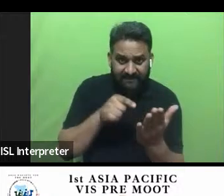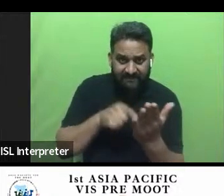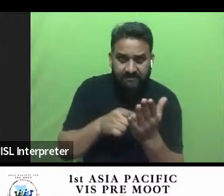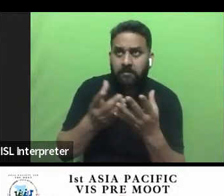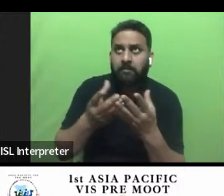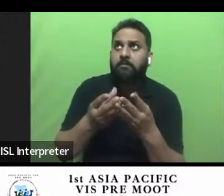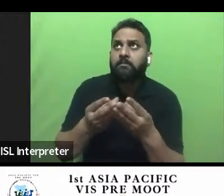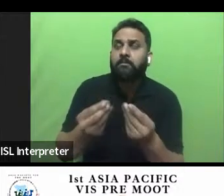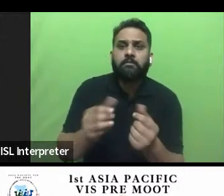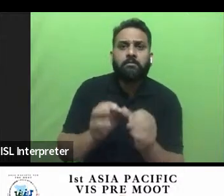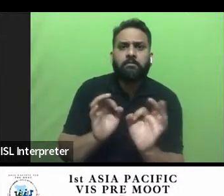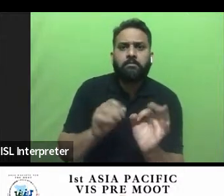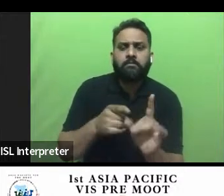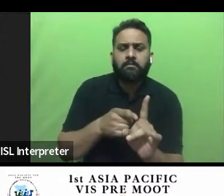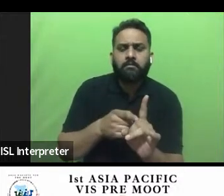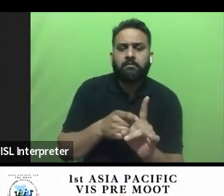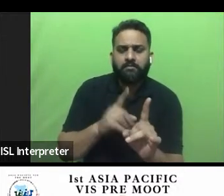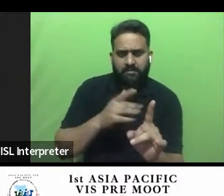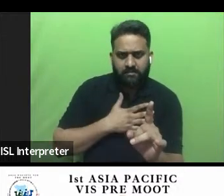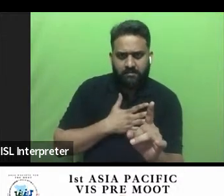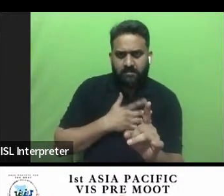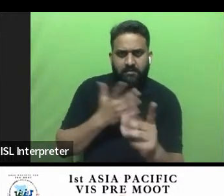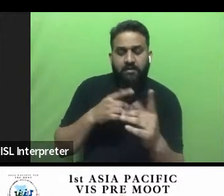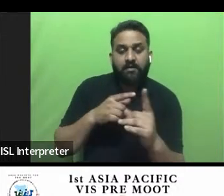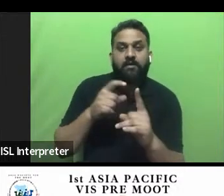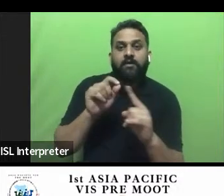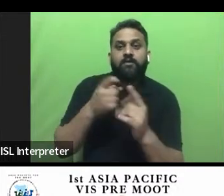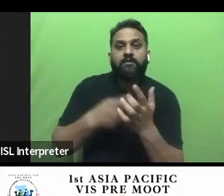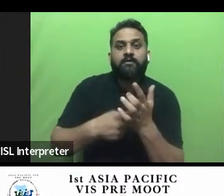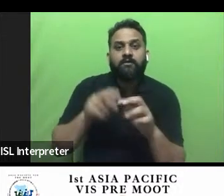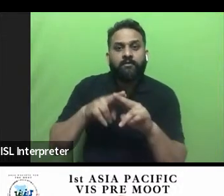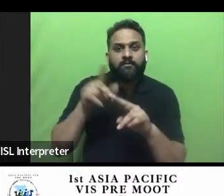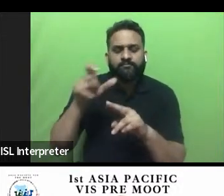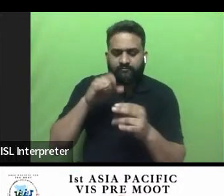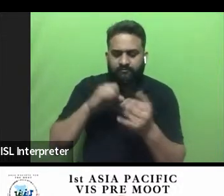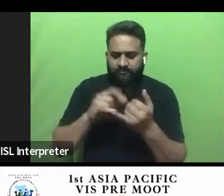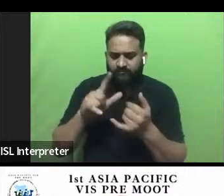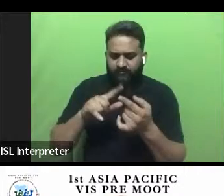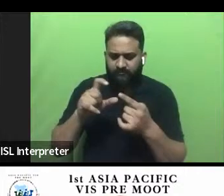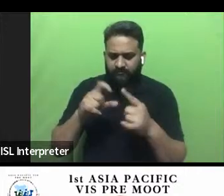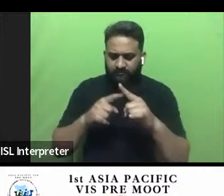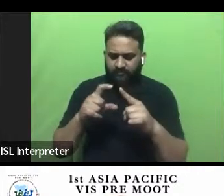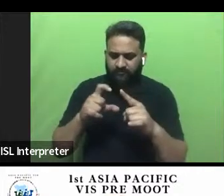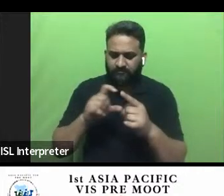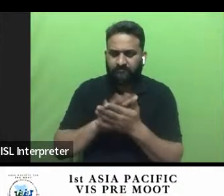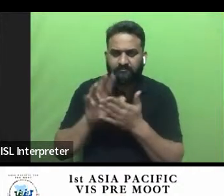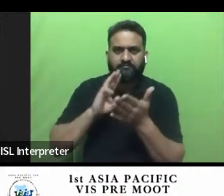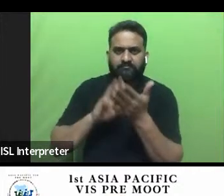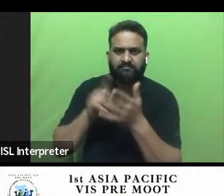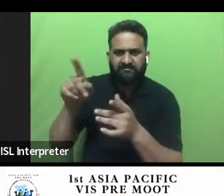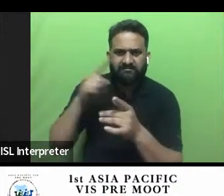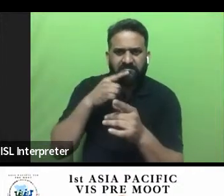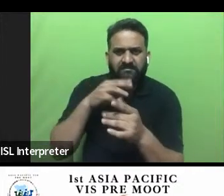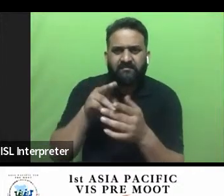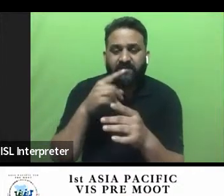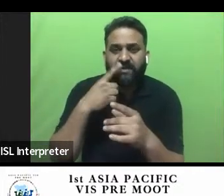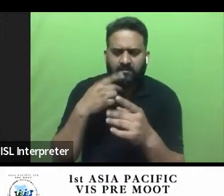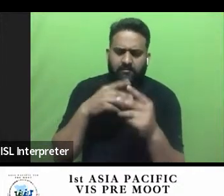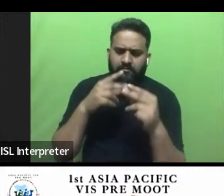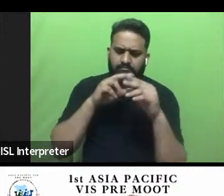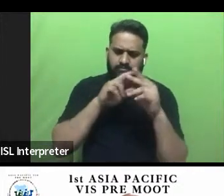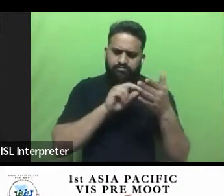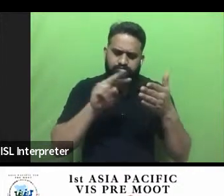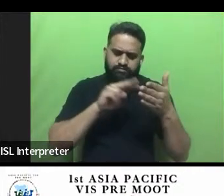nature, we rely on Professor Dr. Schlechtje, who stated that it is vital to interpret the